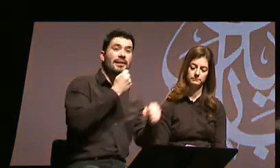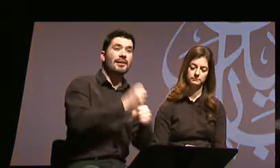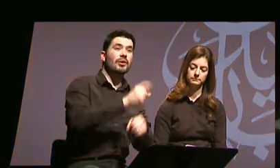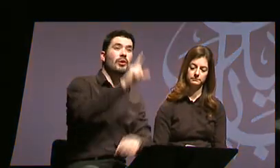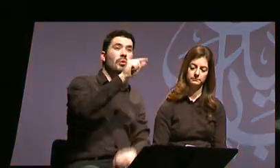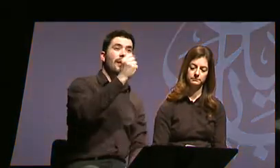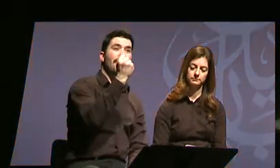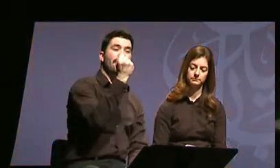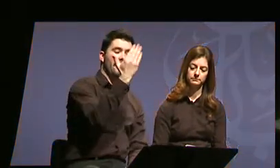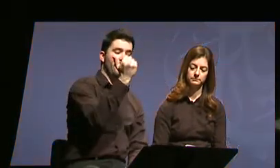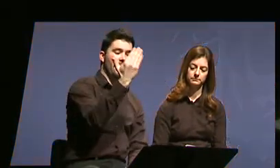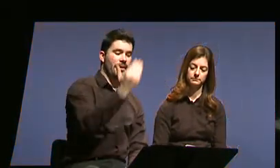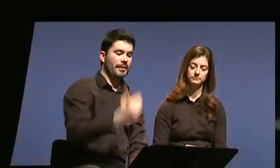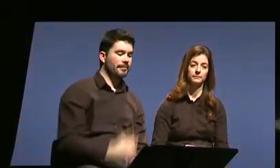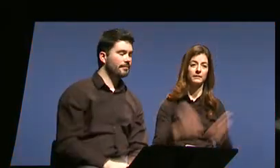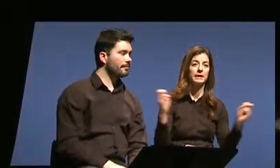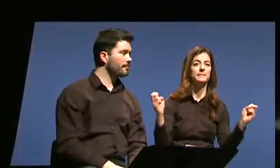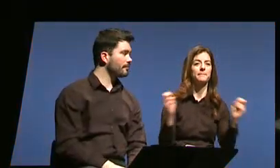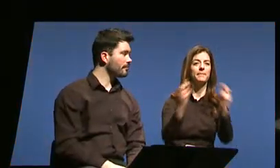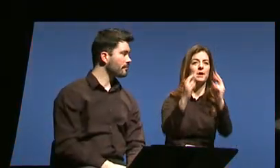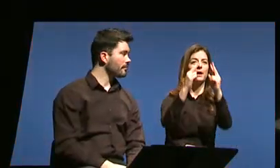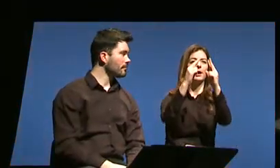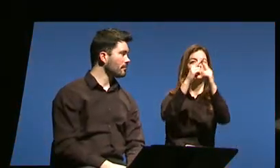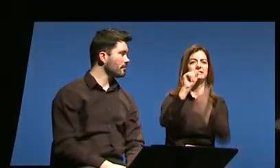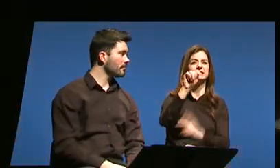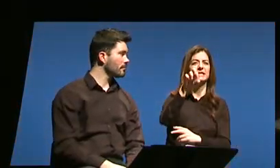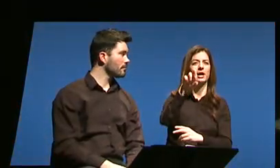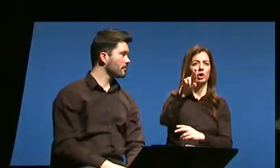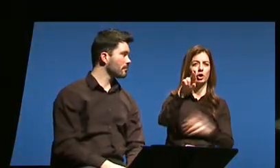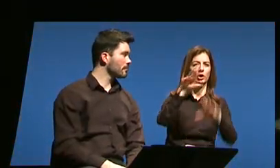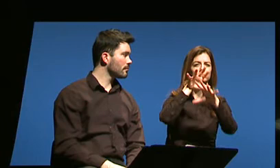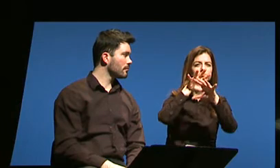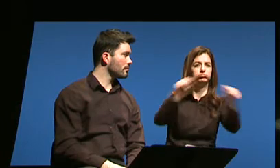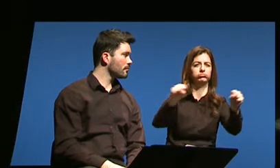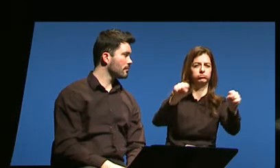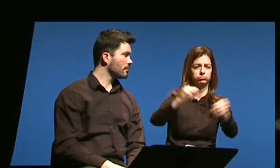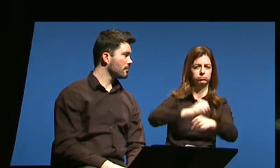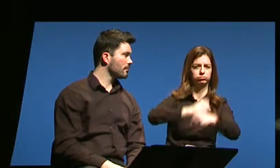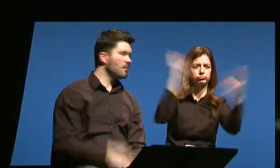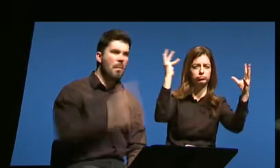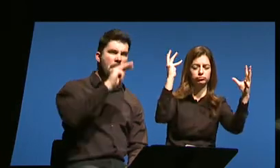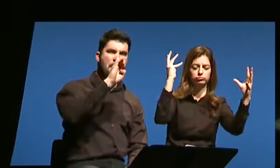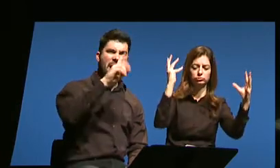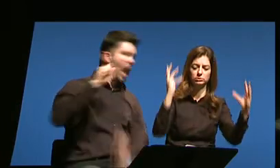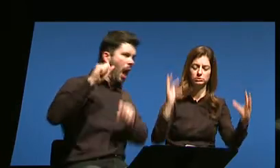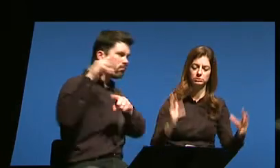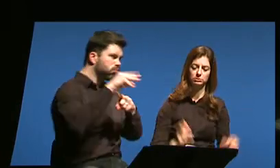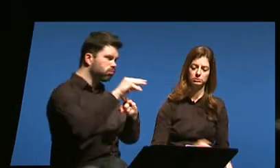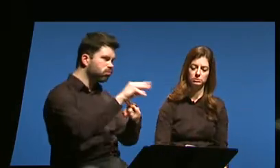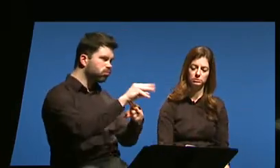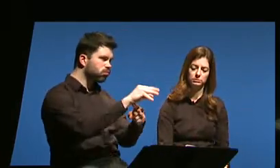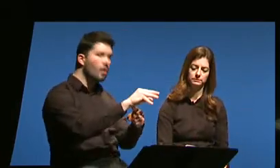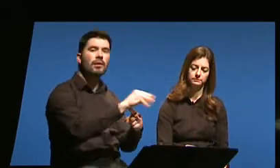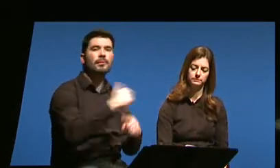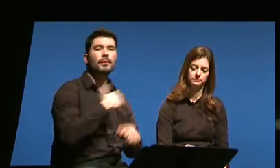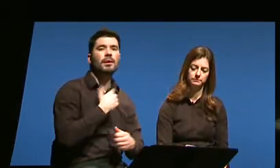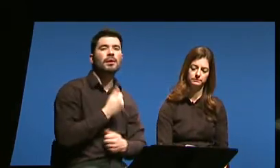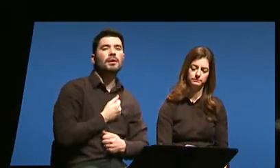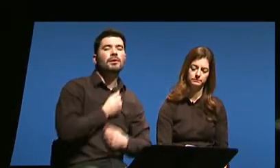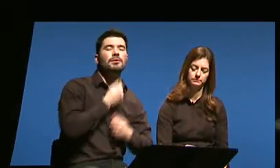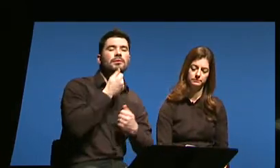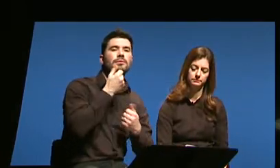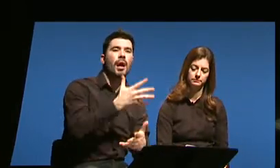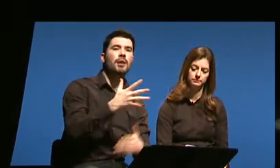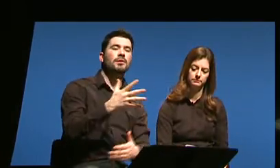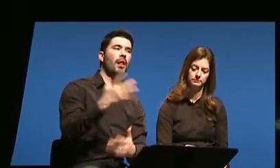2015. Terror attacks in Paris shock the world. The mass media goes into overdrive. Yet again, I'm exhausted by having